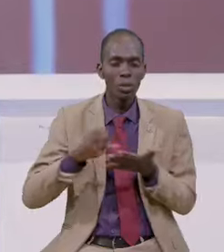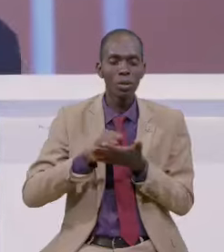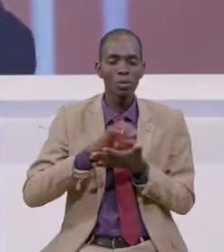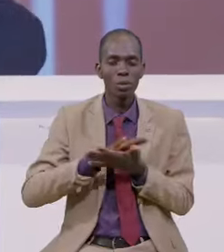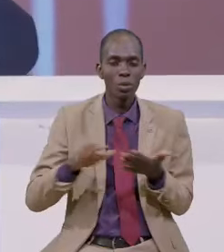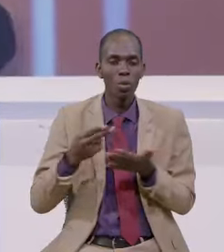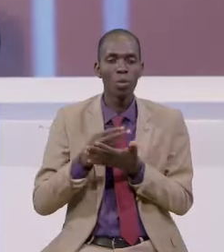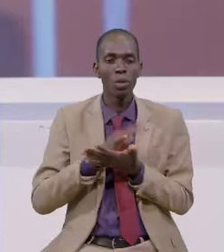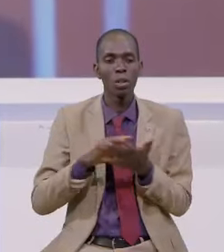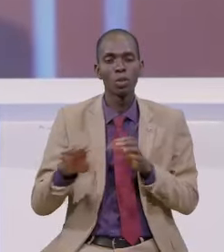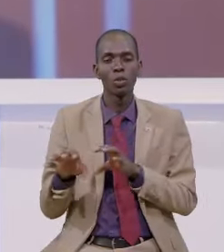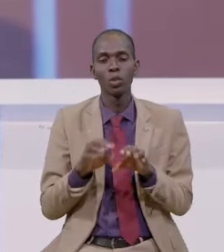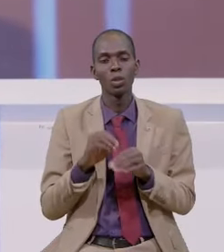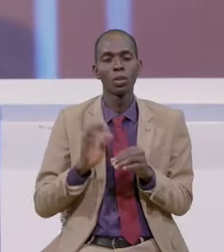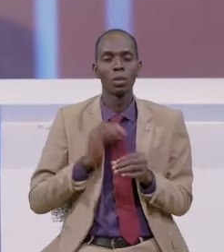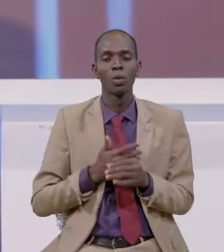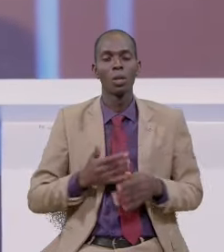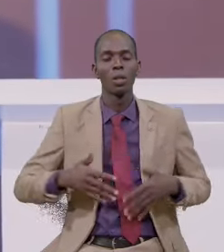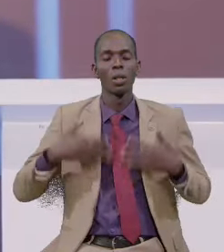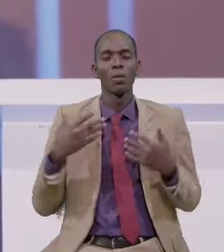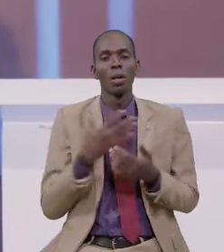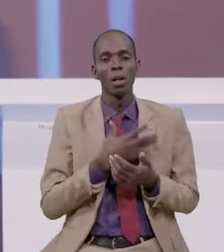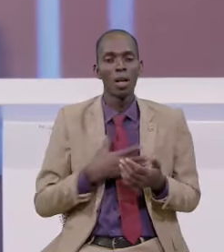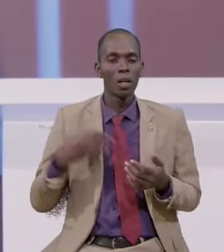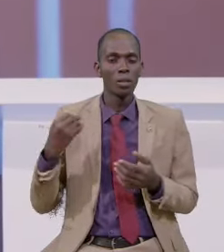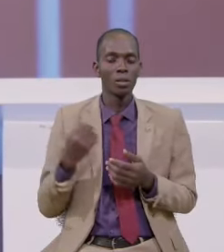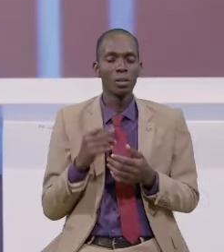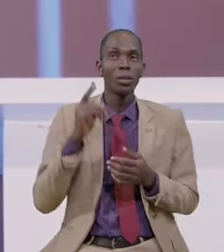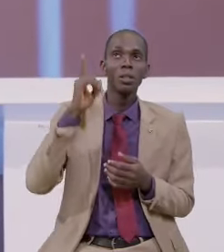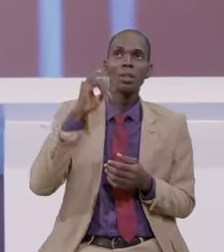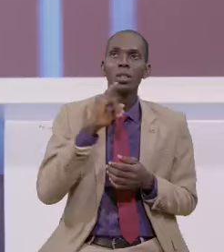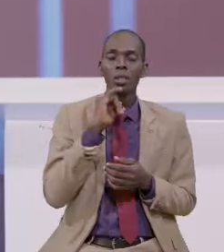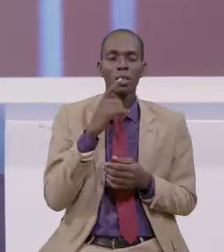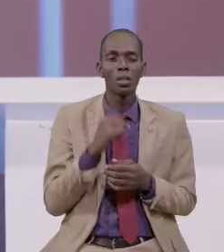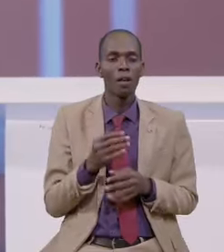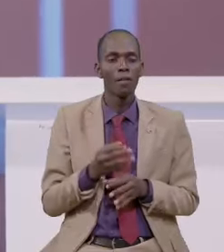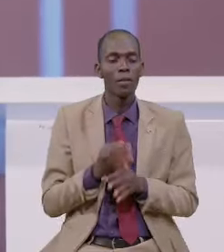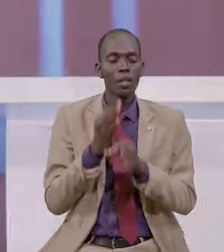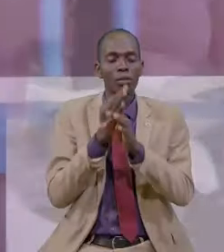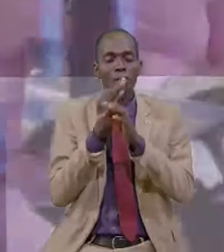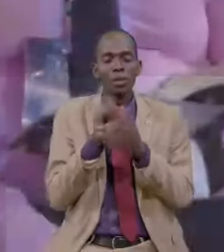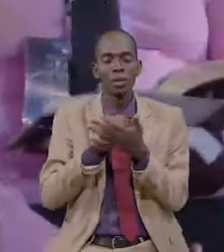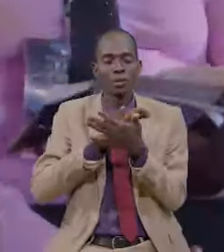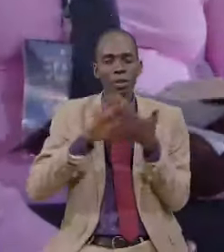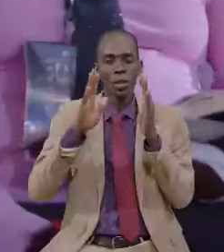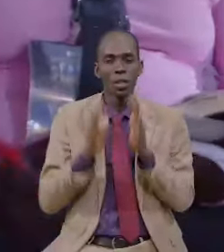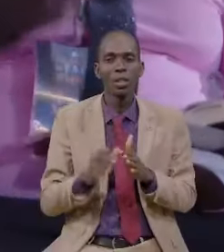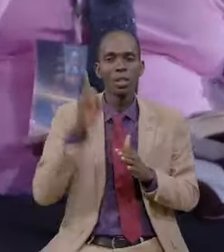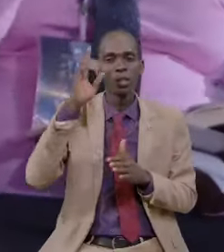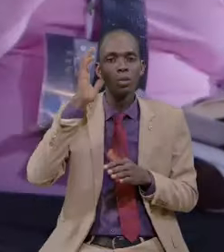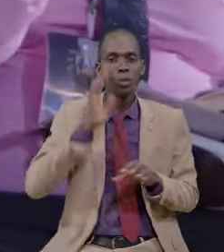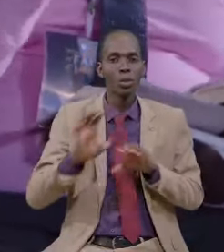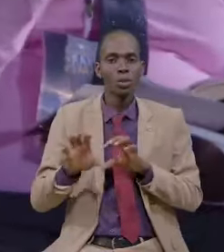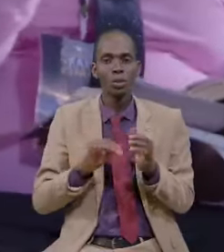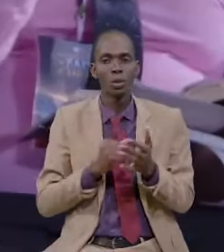lives. And he is the faithful sanctifier. He will do it. Yeah. Look at number